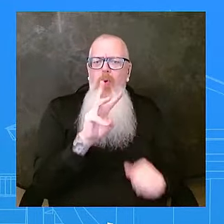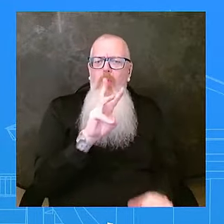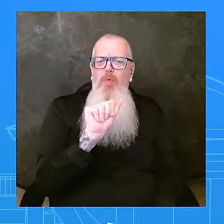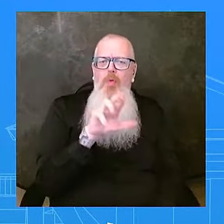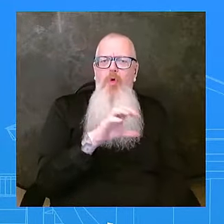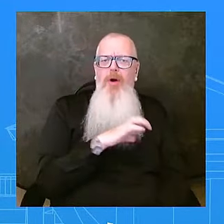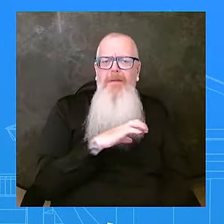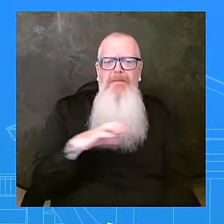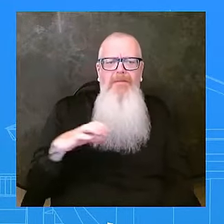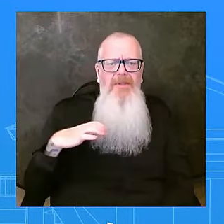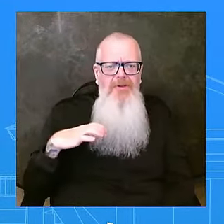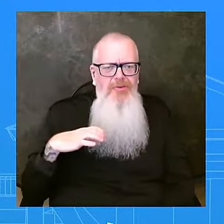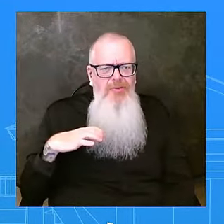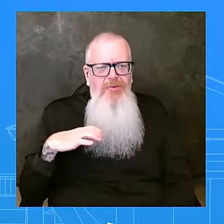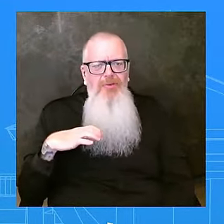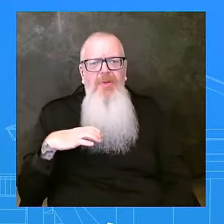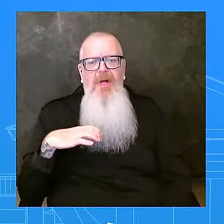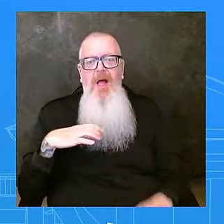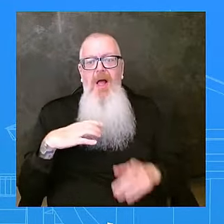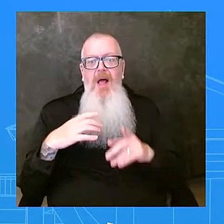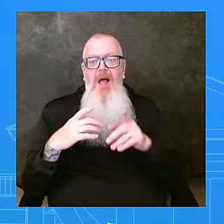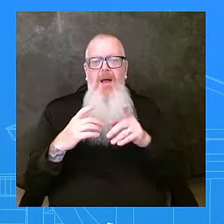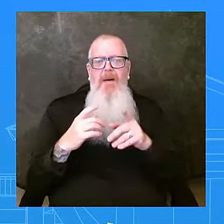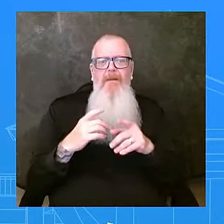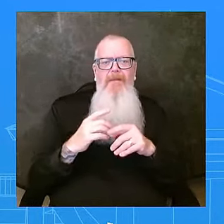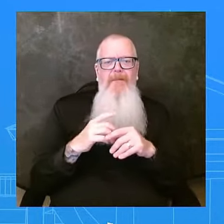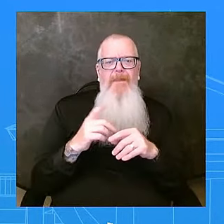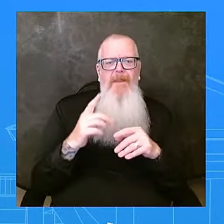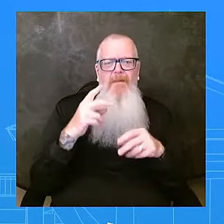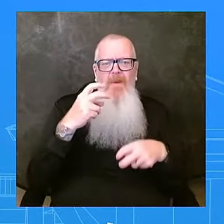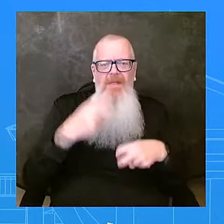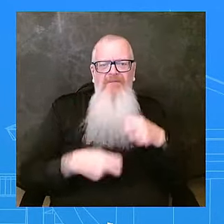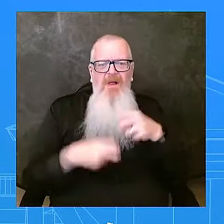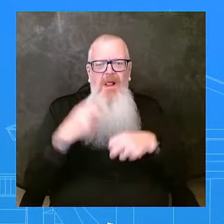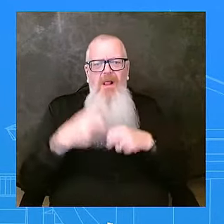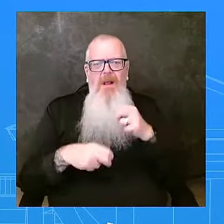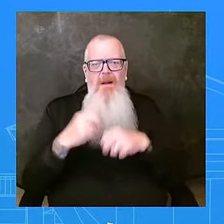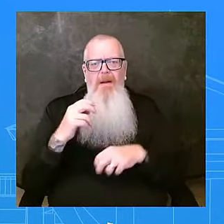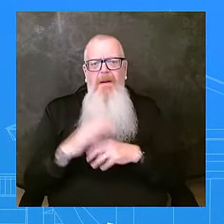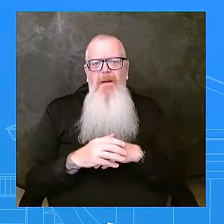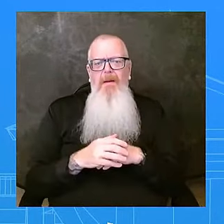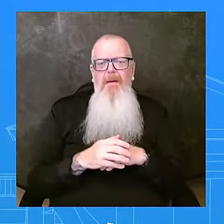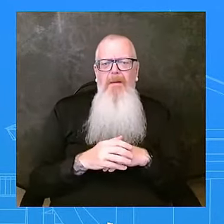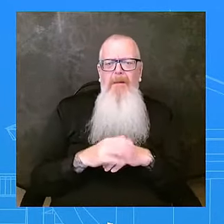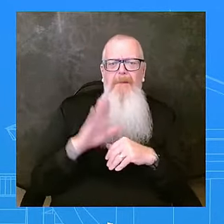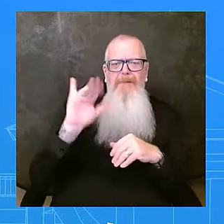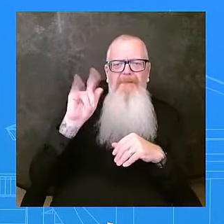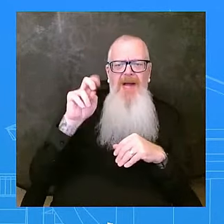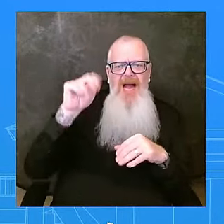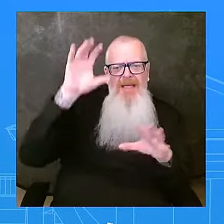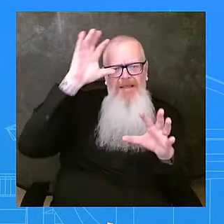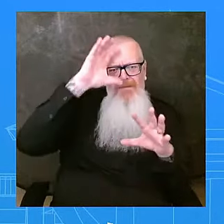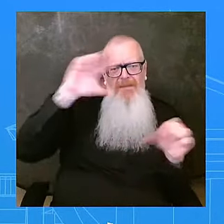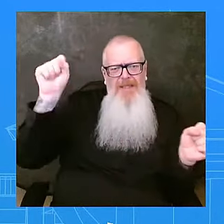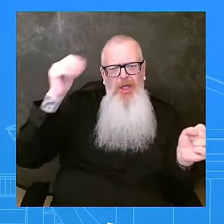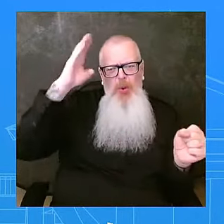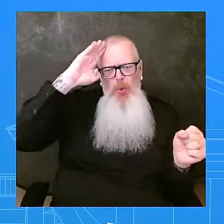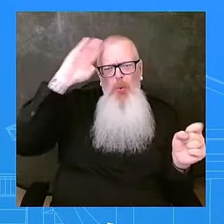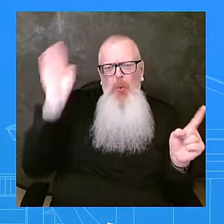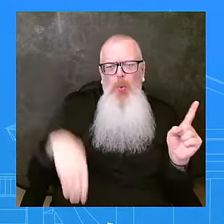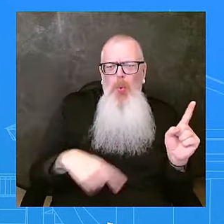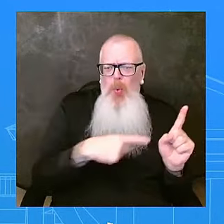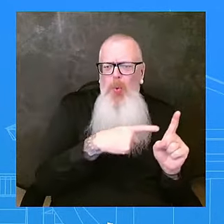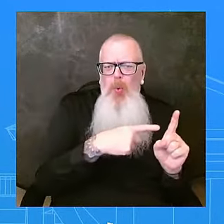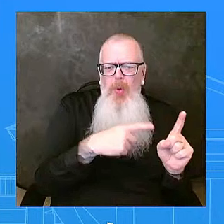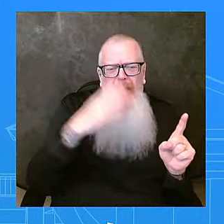difficult than starting them. President Biden knew that. He acknowledged that. But it doesn't mean that the decision to end this one was